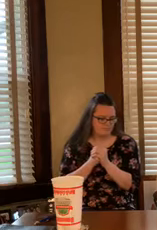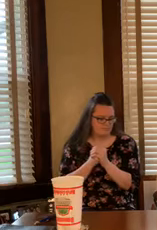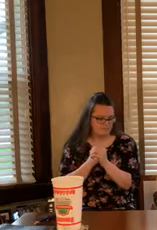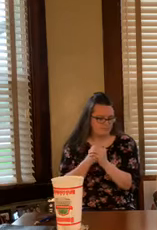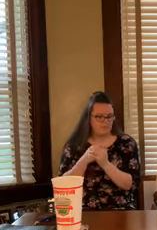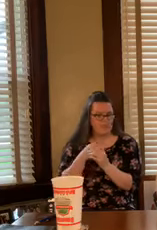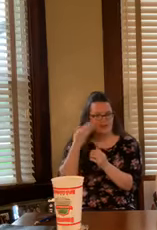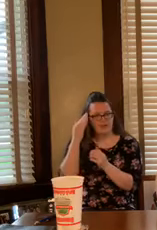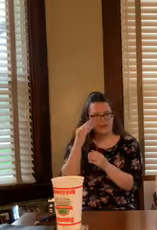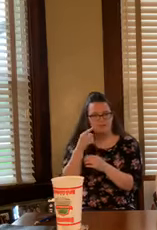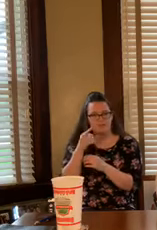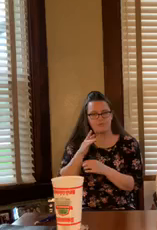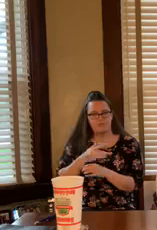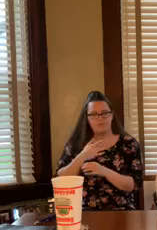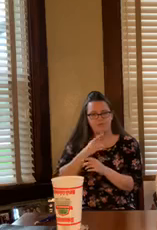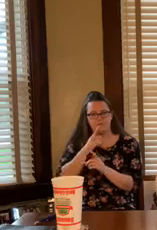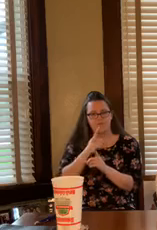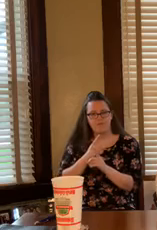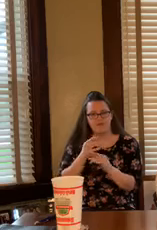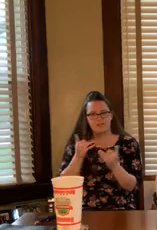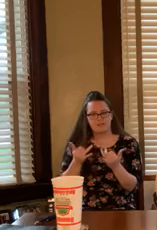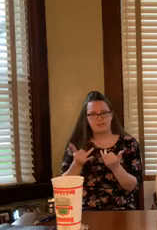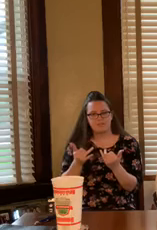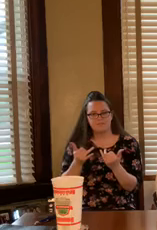I know you feel it right now.